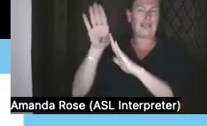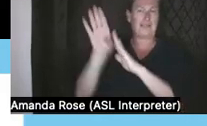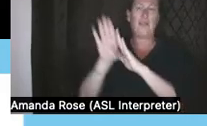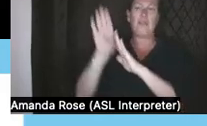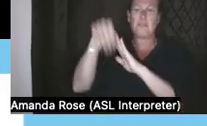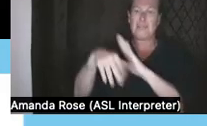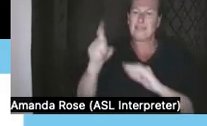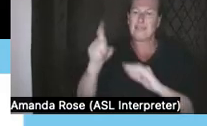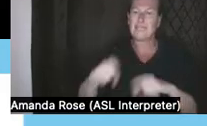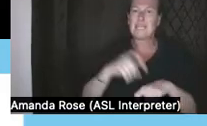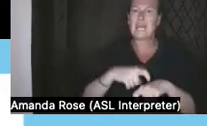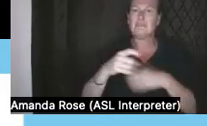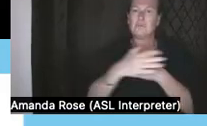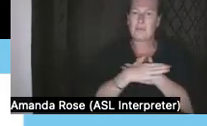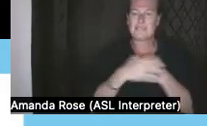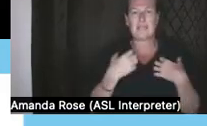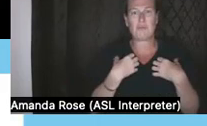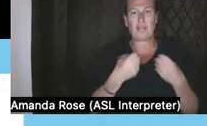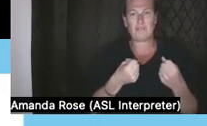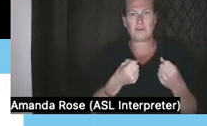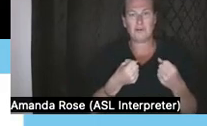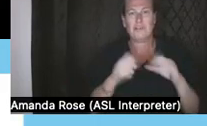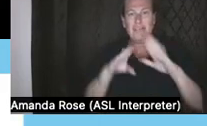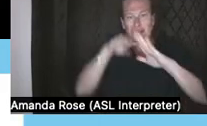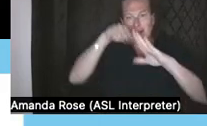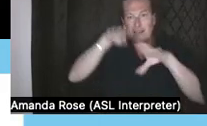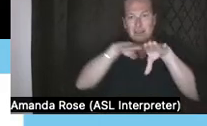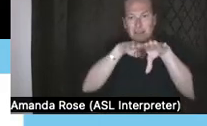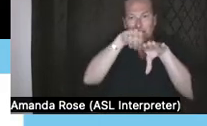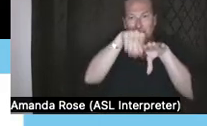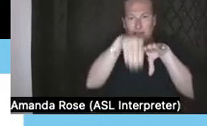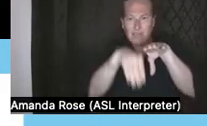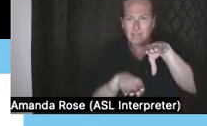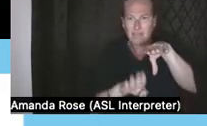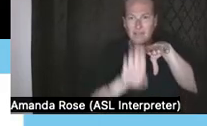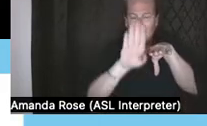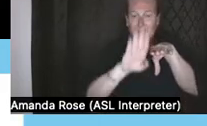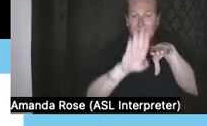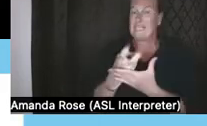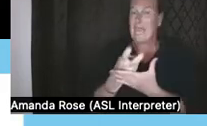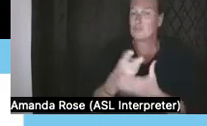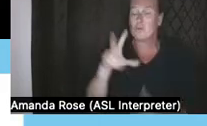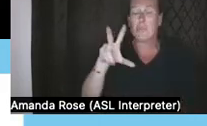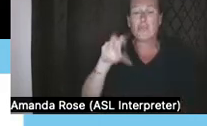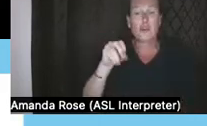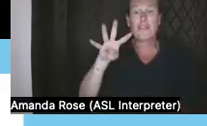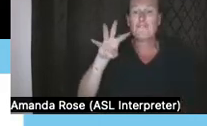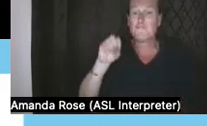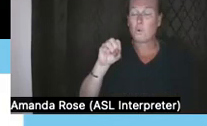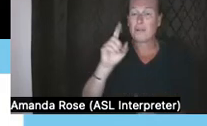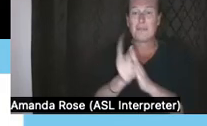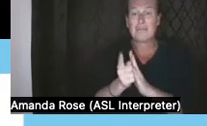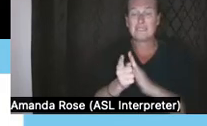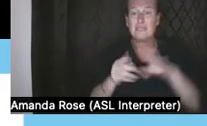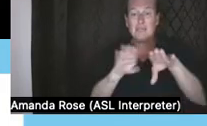Is that why the graph goes below? It goes below, right? So if you have a kiddo who tantrums for 30, 40 minutes, their crisis depletion time, they